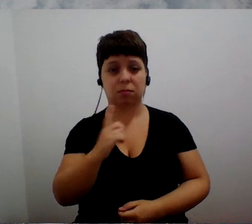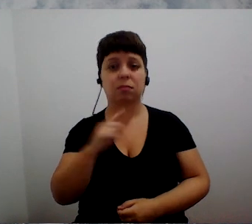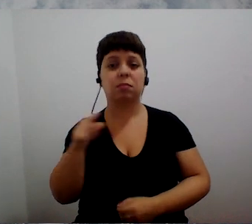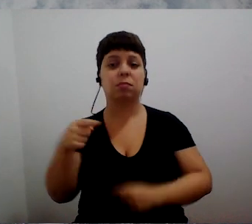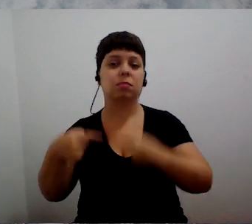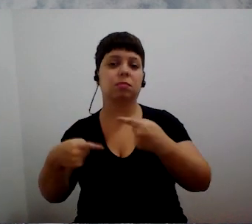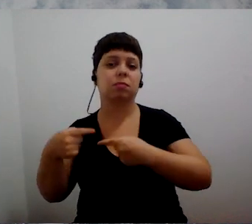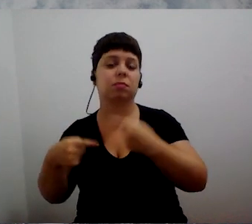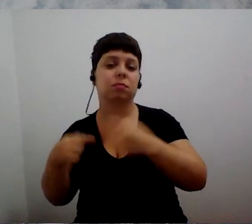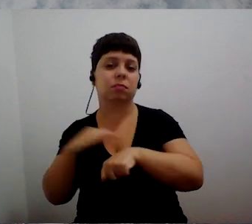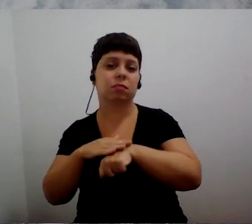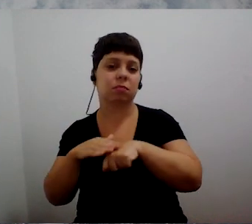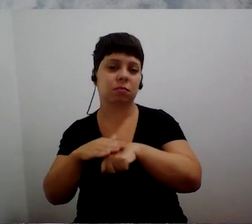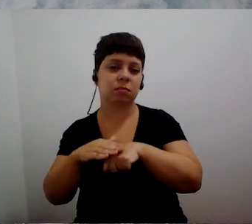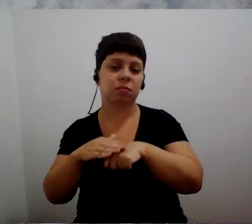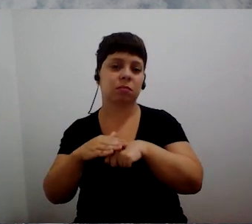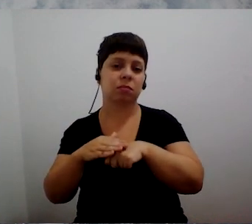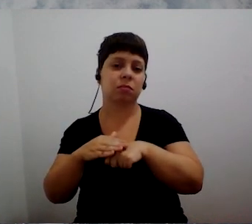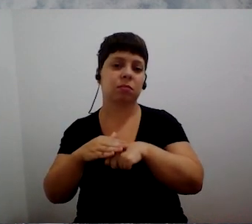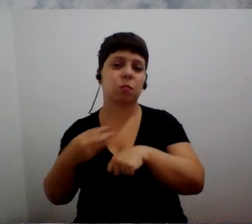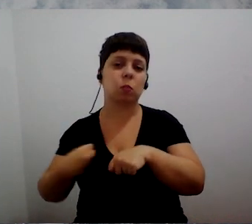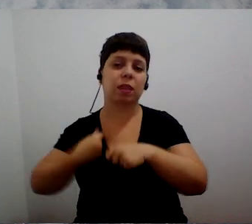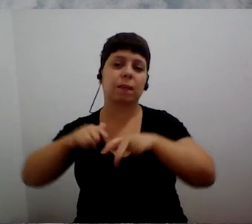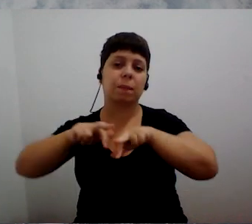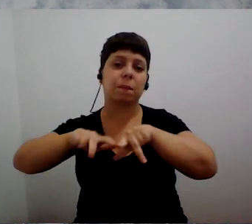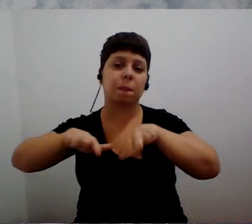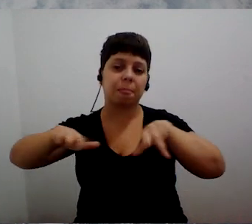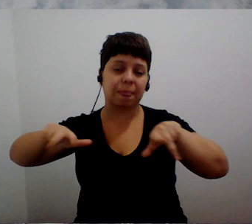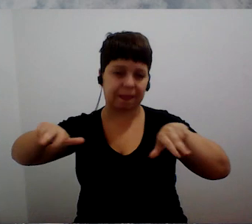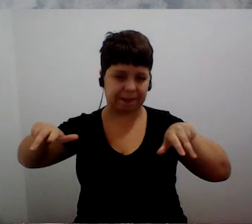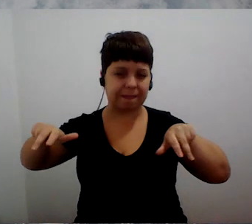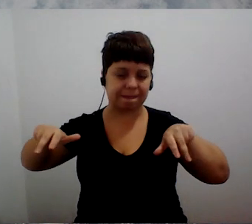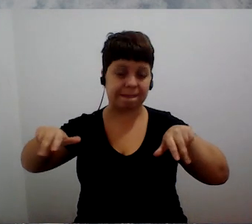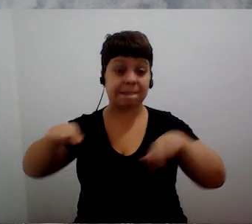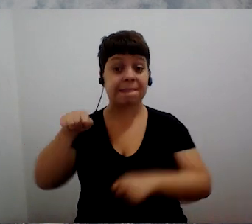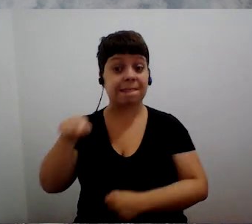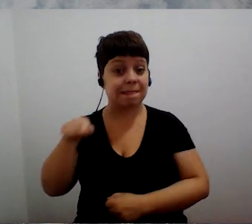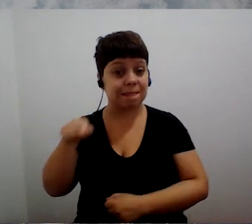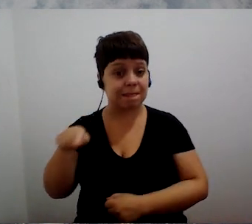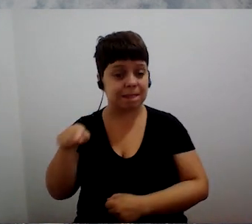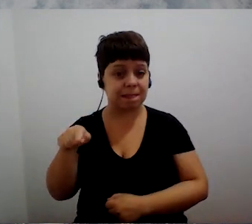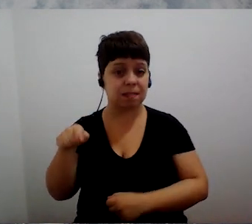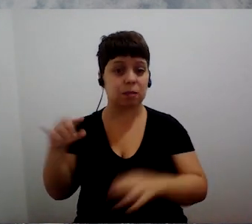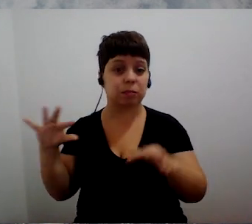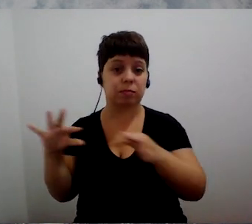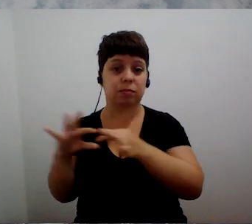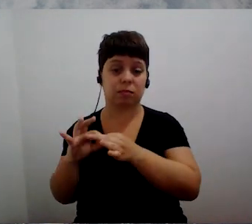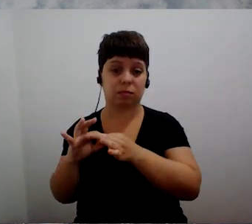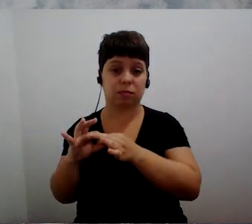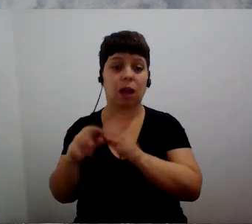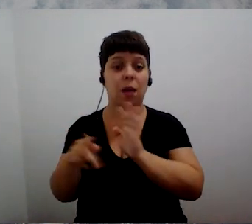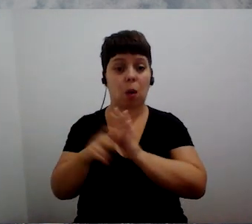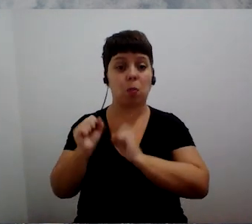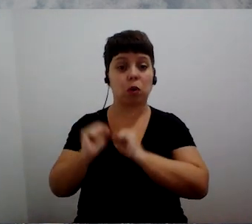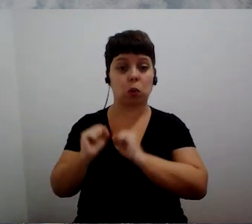process, maybe by 2022. But we have ongoing discussions in terms of the biodiversity beyond national jurisdiction.